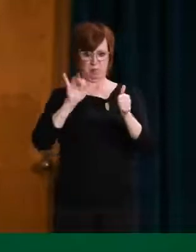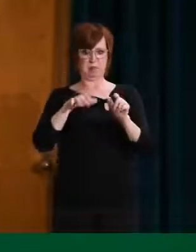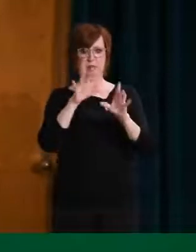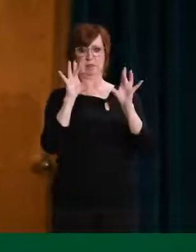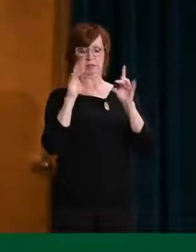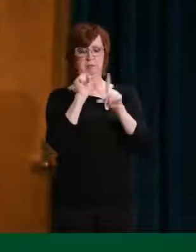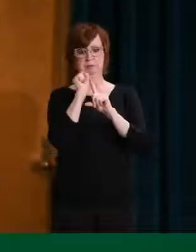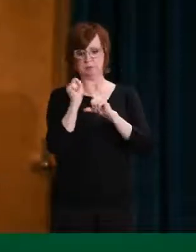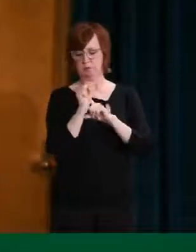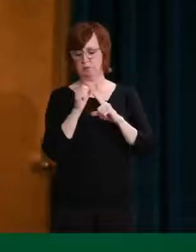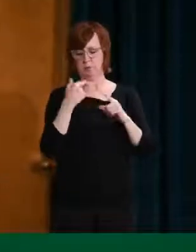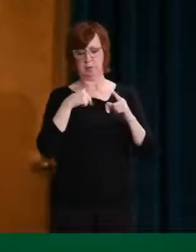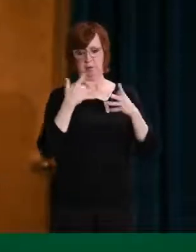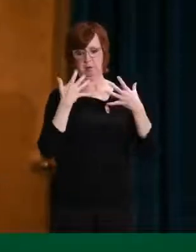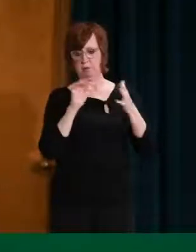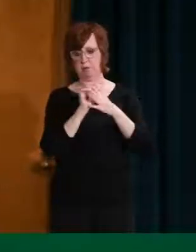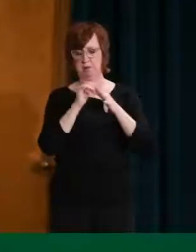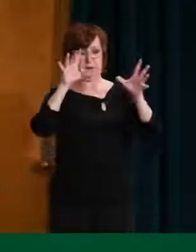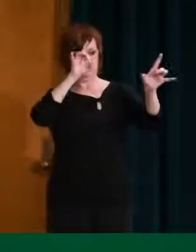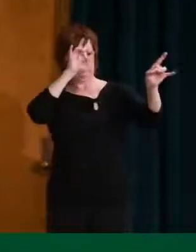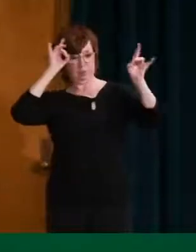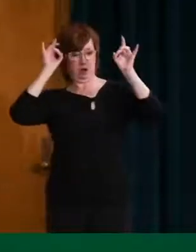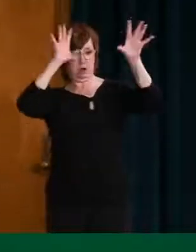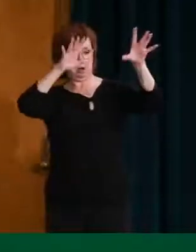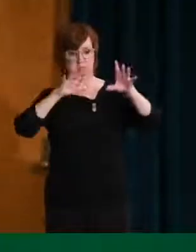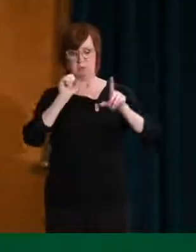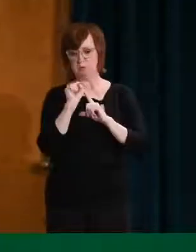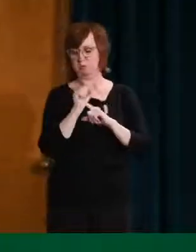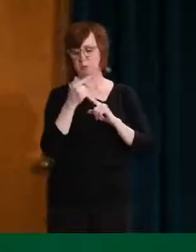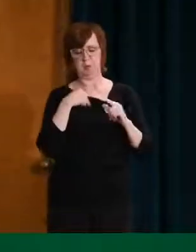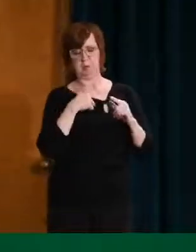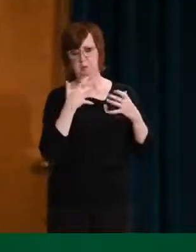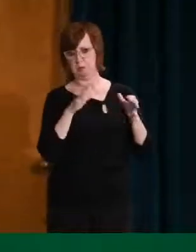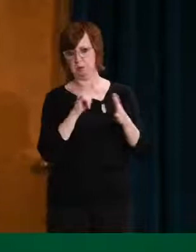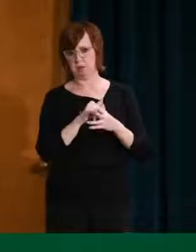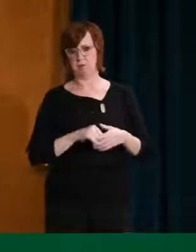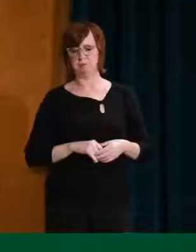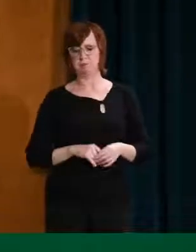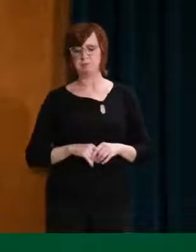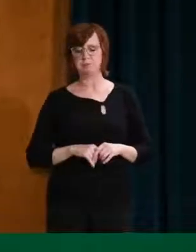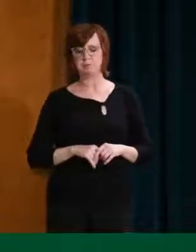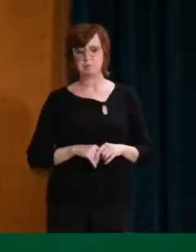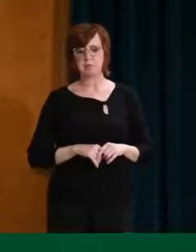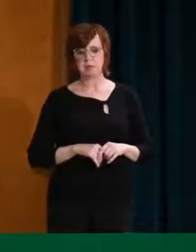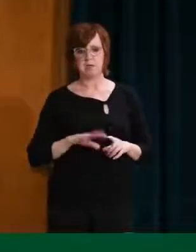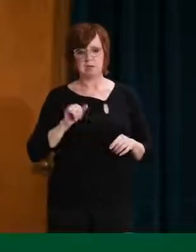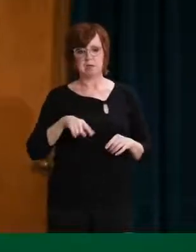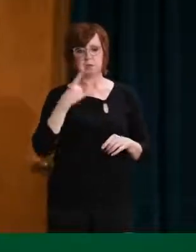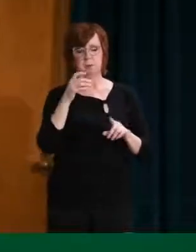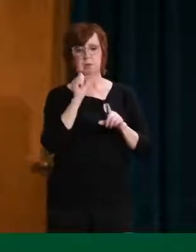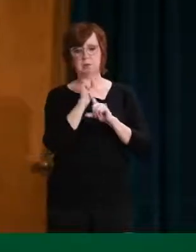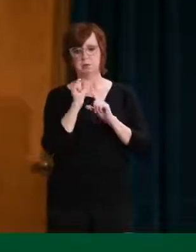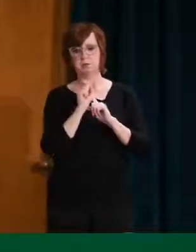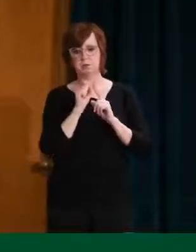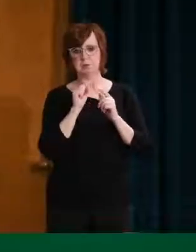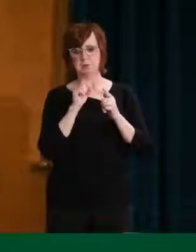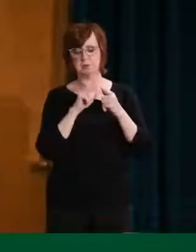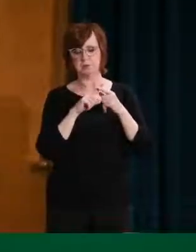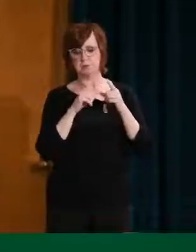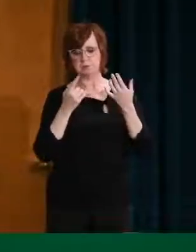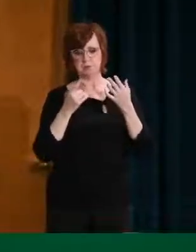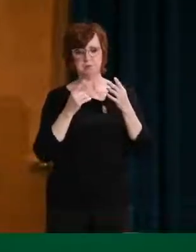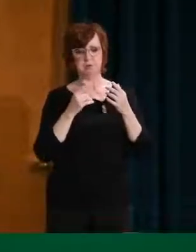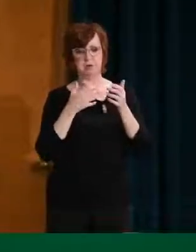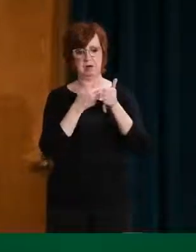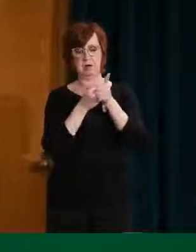most extreme stages of a pandemic, because that's the only scenario where we would actually need to make such difficult decisions. And this is